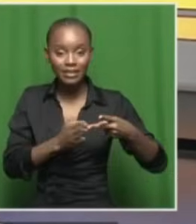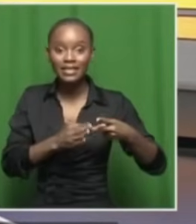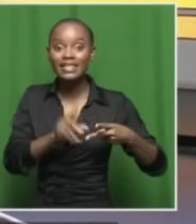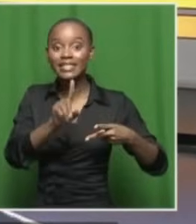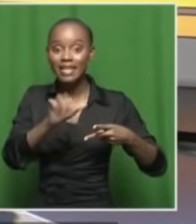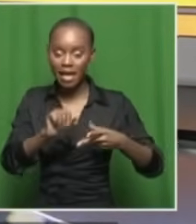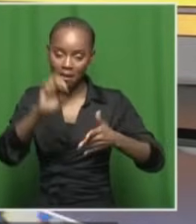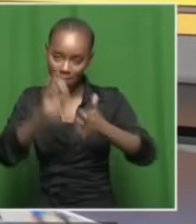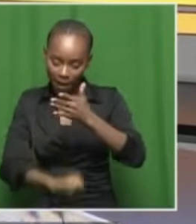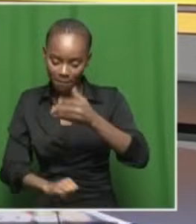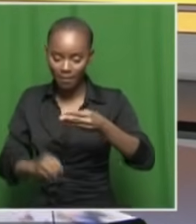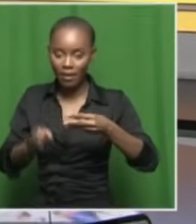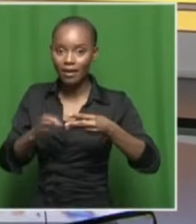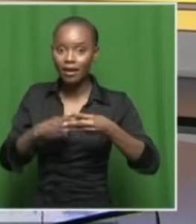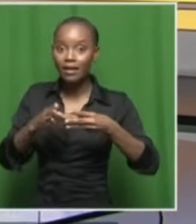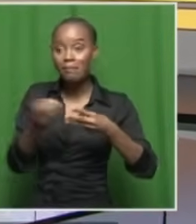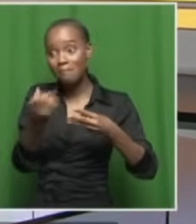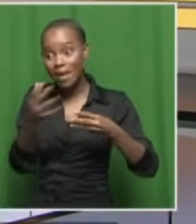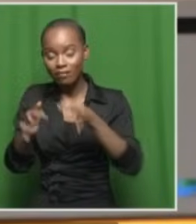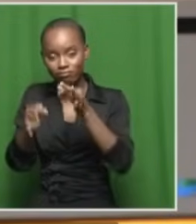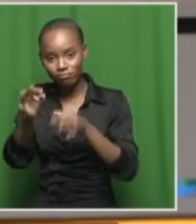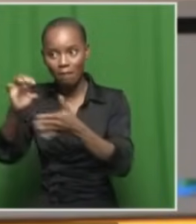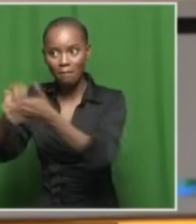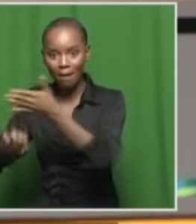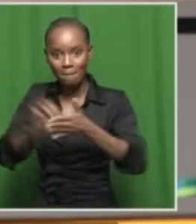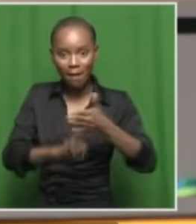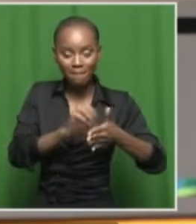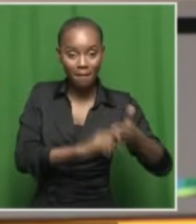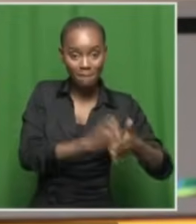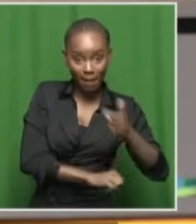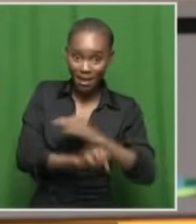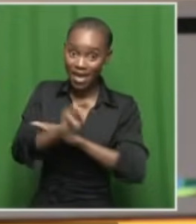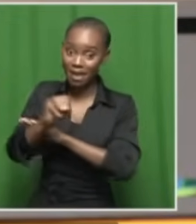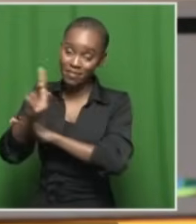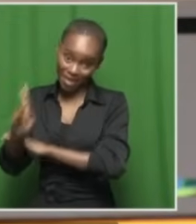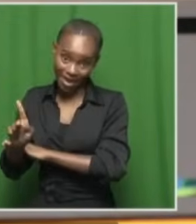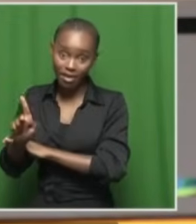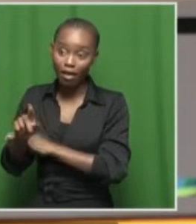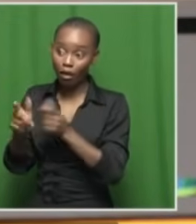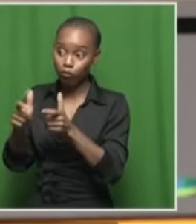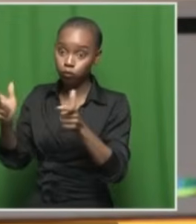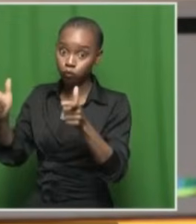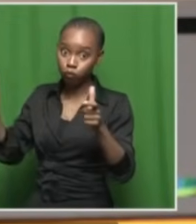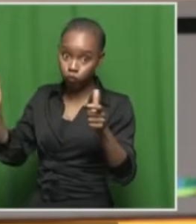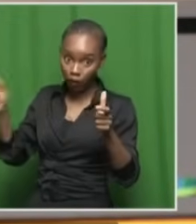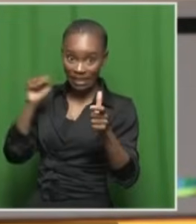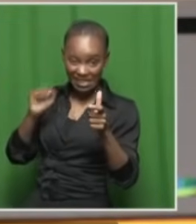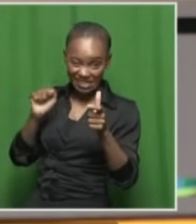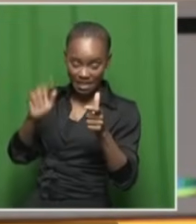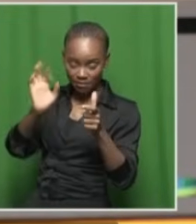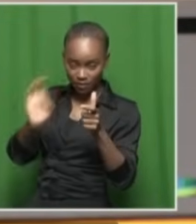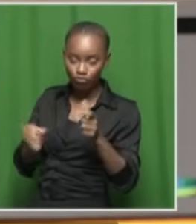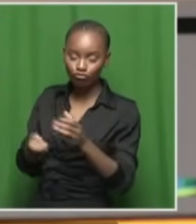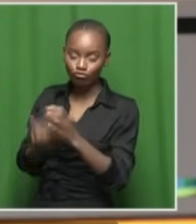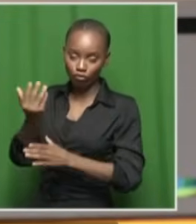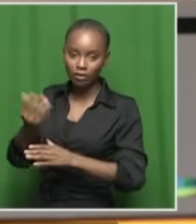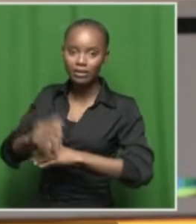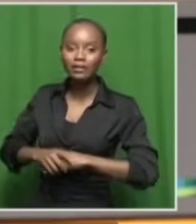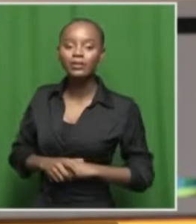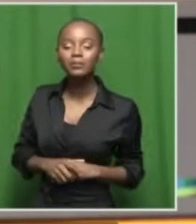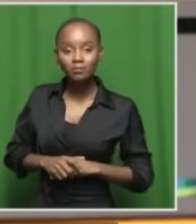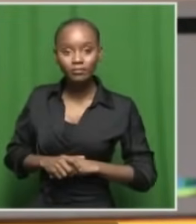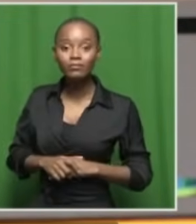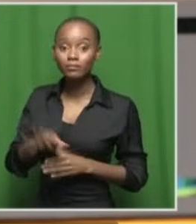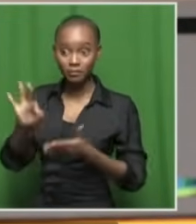this case. But the party seems, the MK party seems to be making inroads in terms of electoral